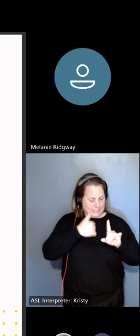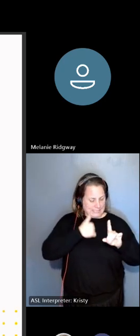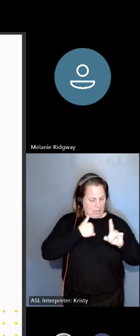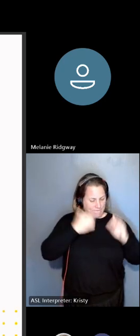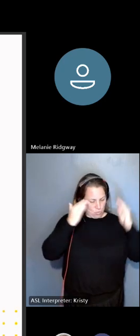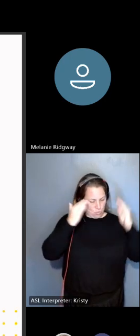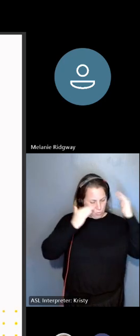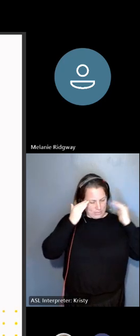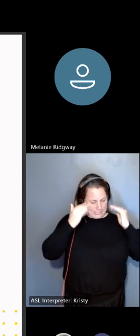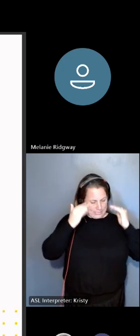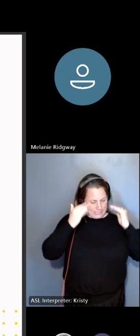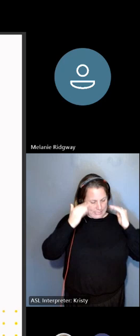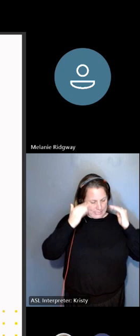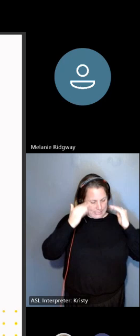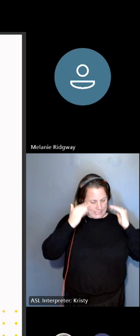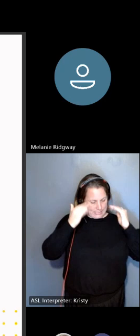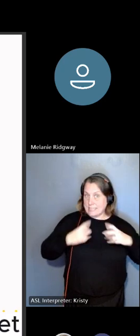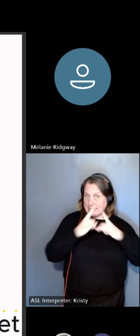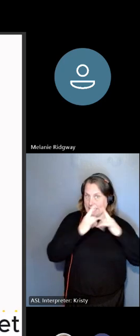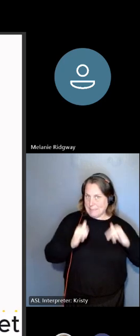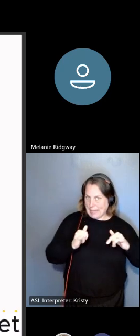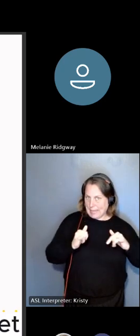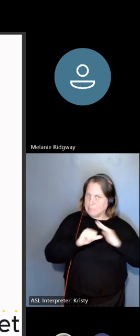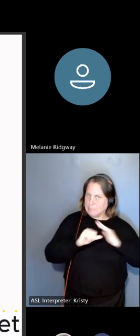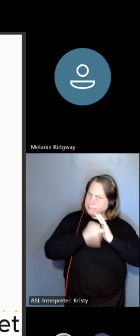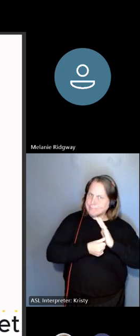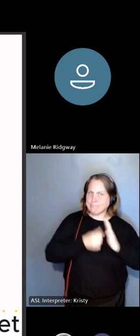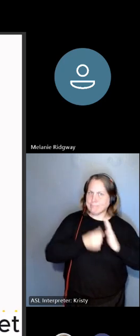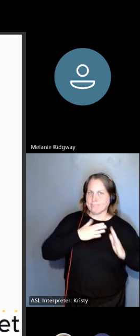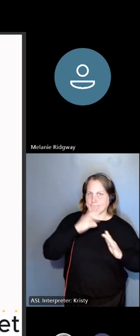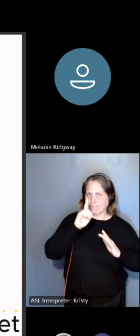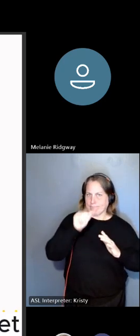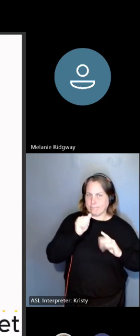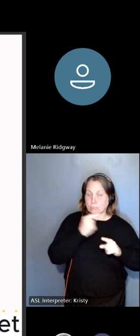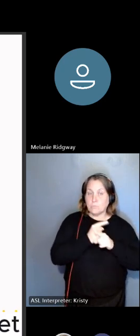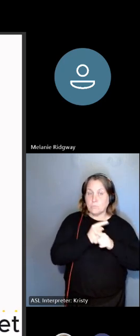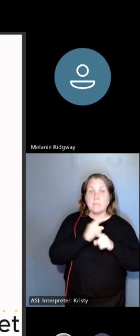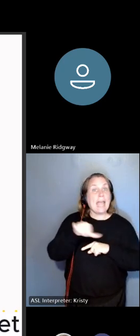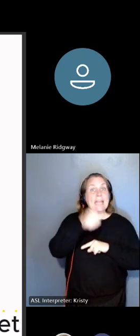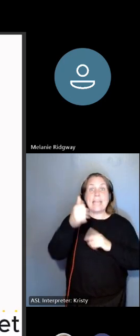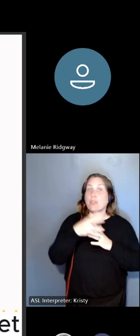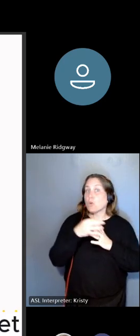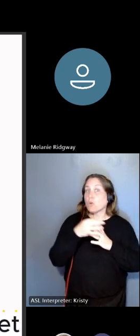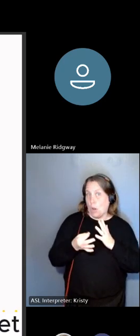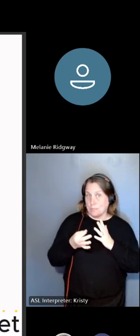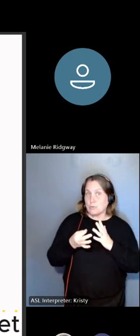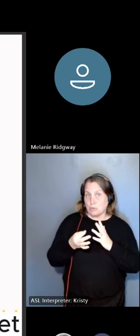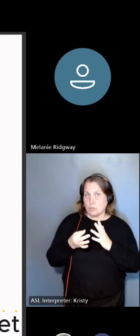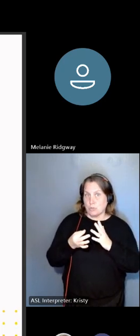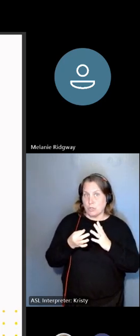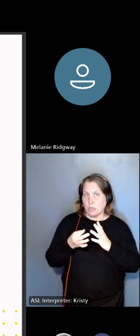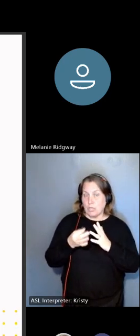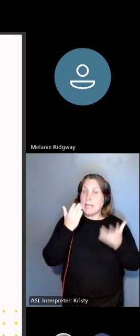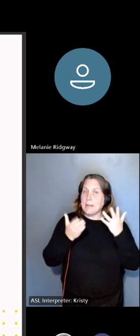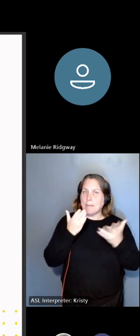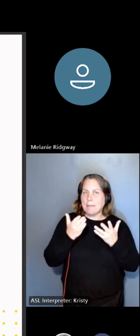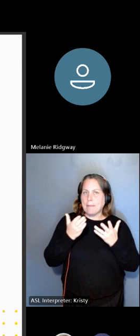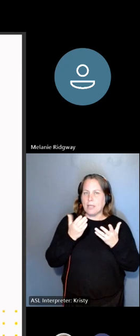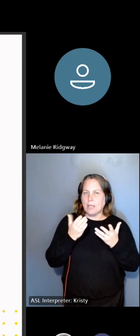Another way of saying flipping the script could be shifting your mindset,